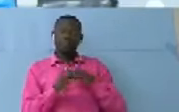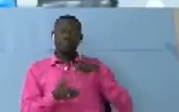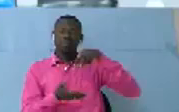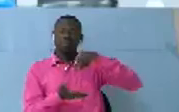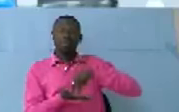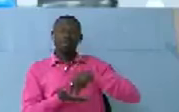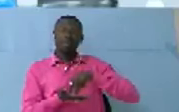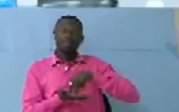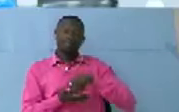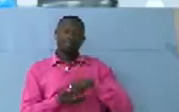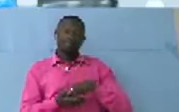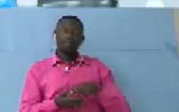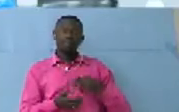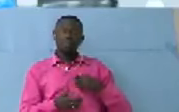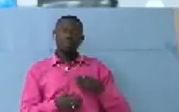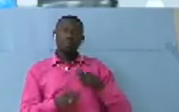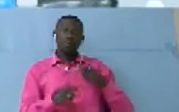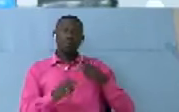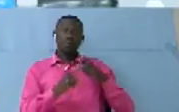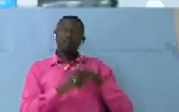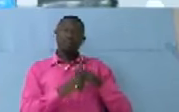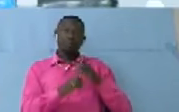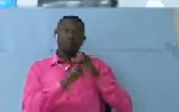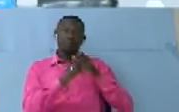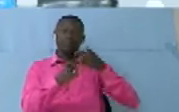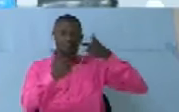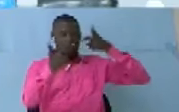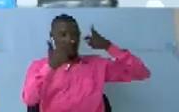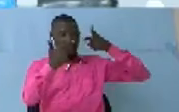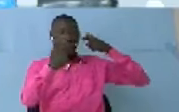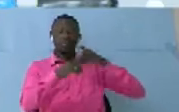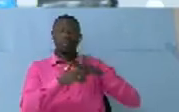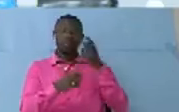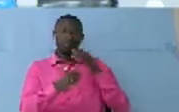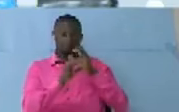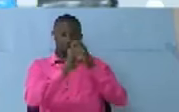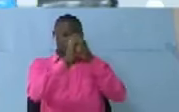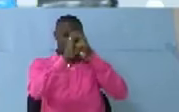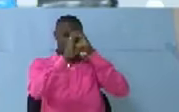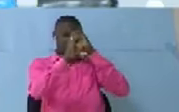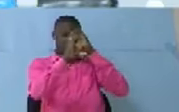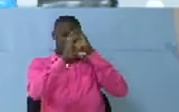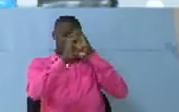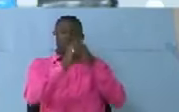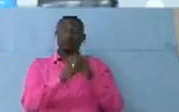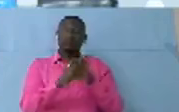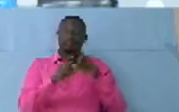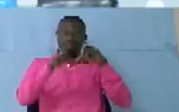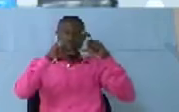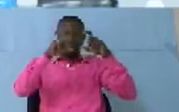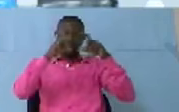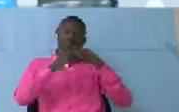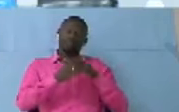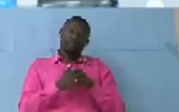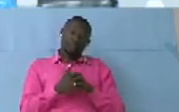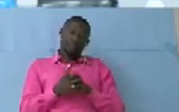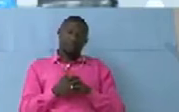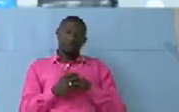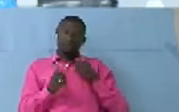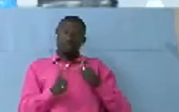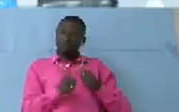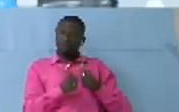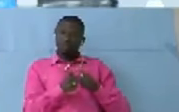to stand. Kamera Mano Nata in Zoom. They brought a cameraman who took footages of us. So young